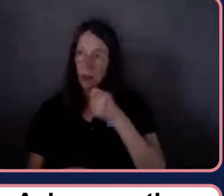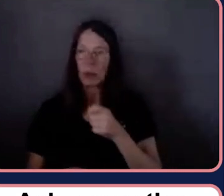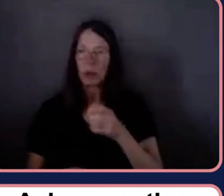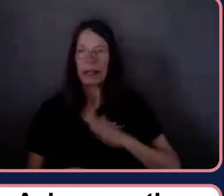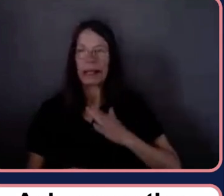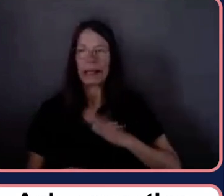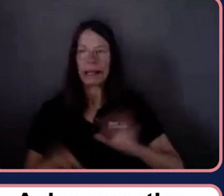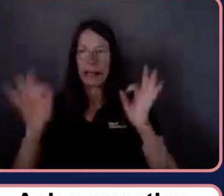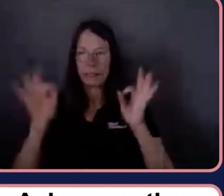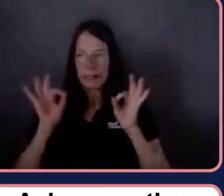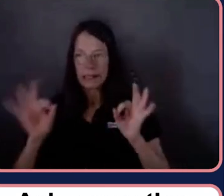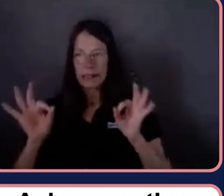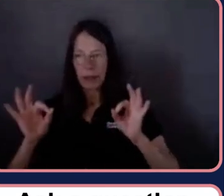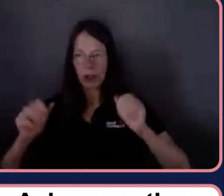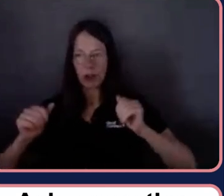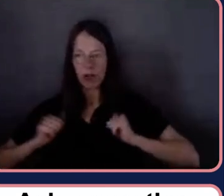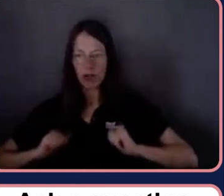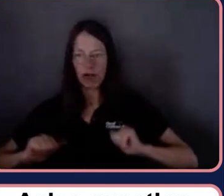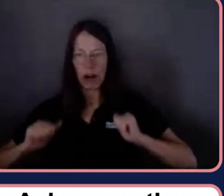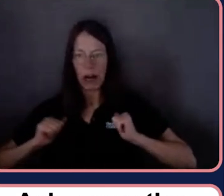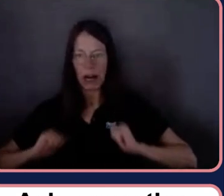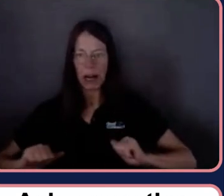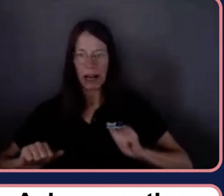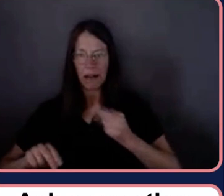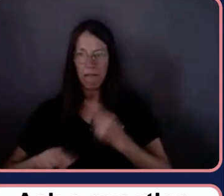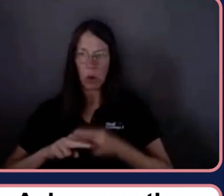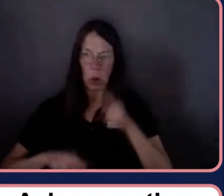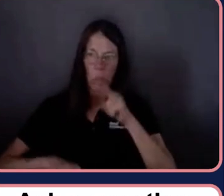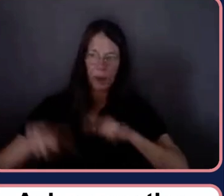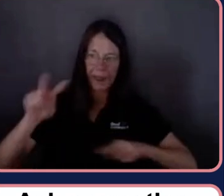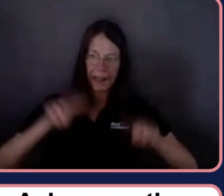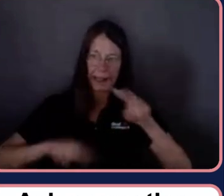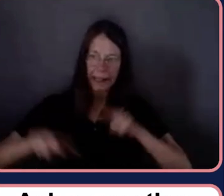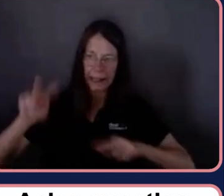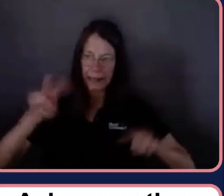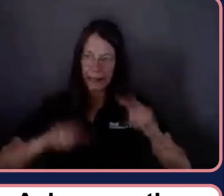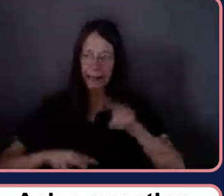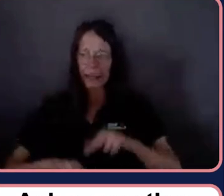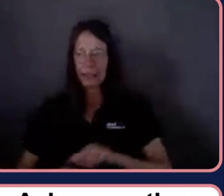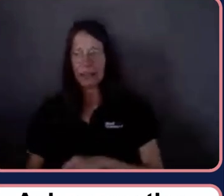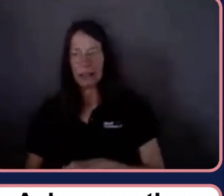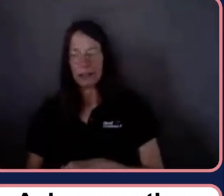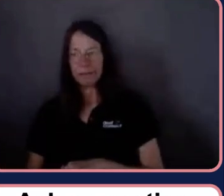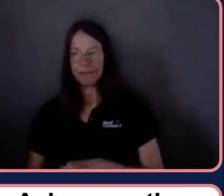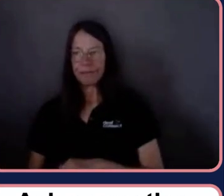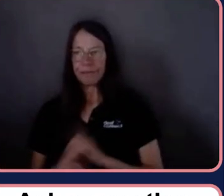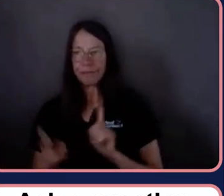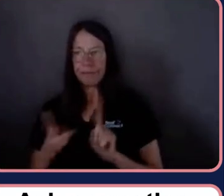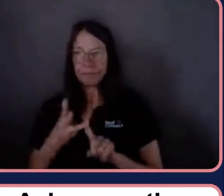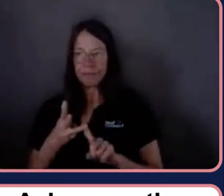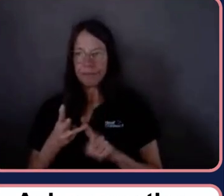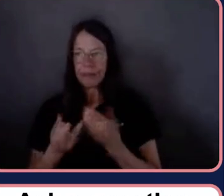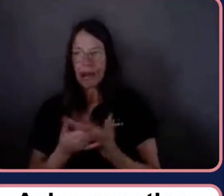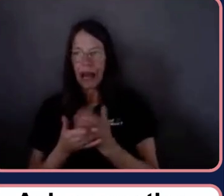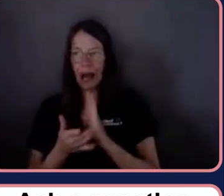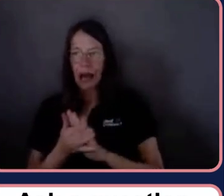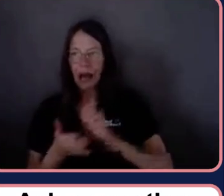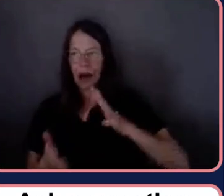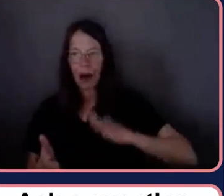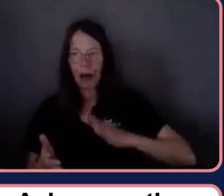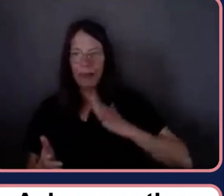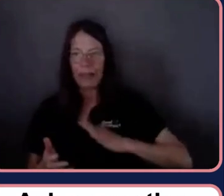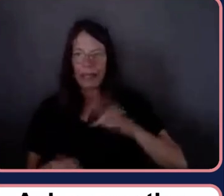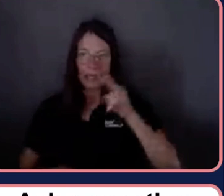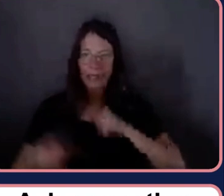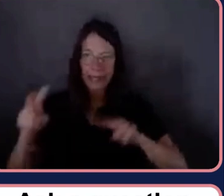application of the assessment. How are needs assessments completed in remote